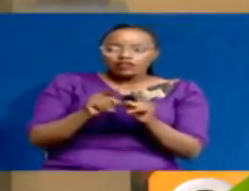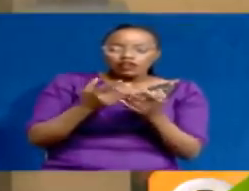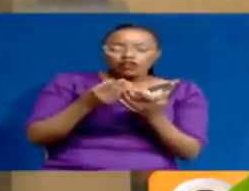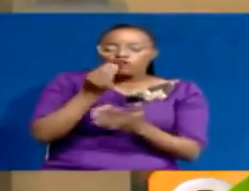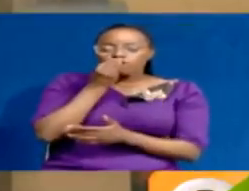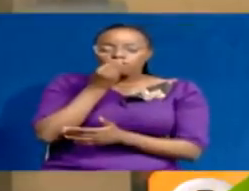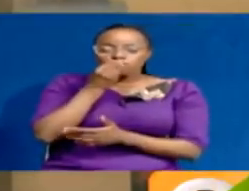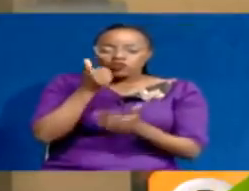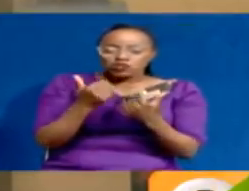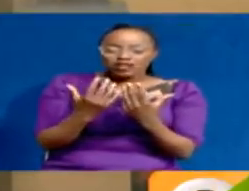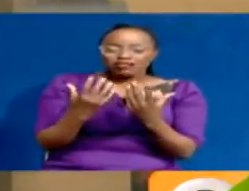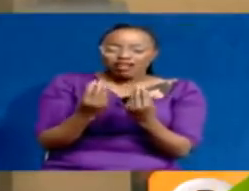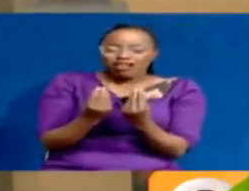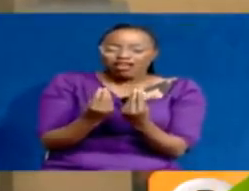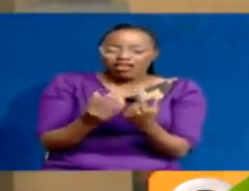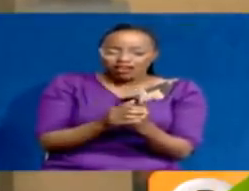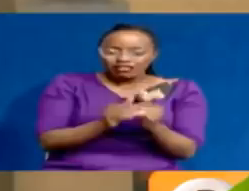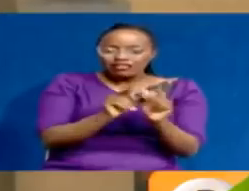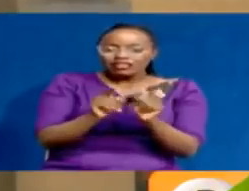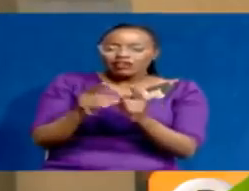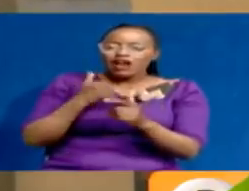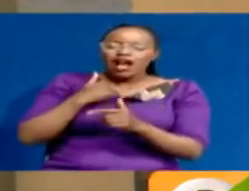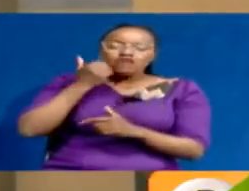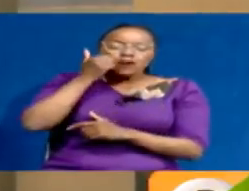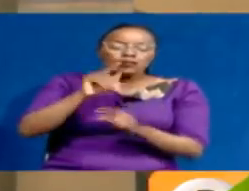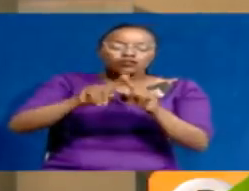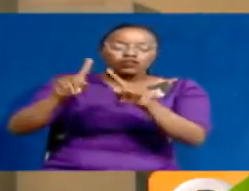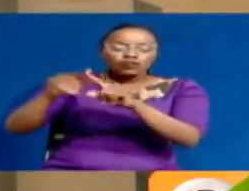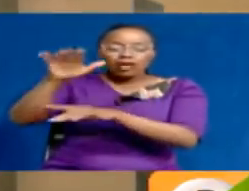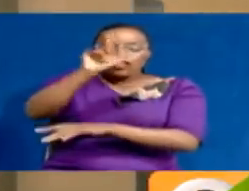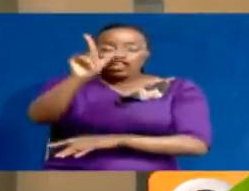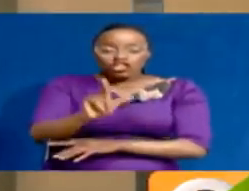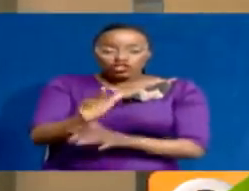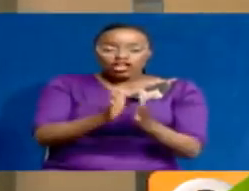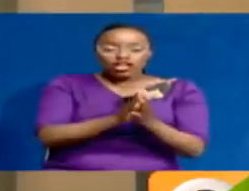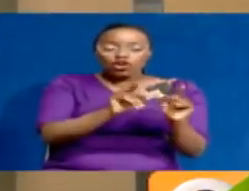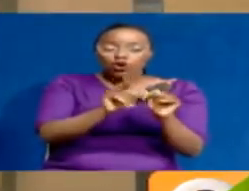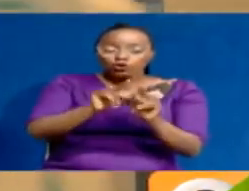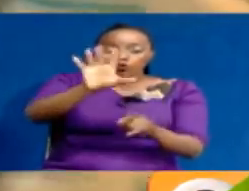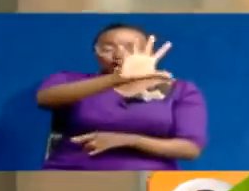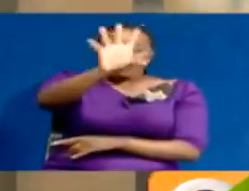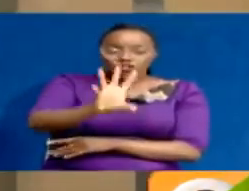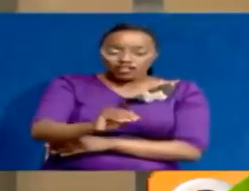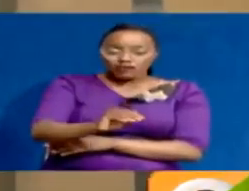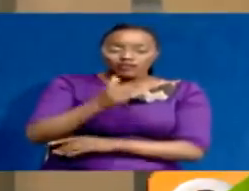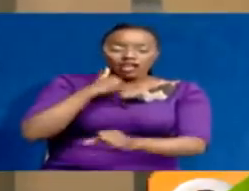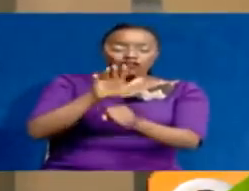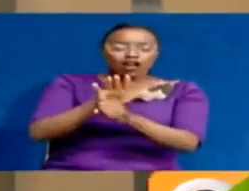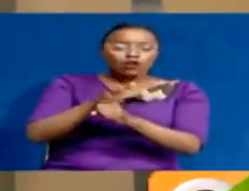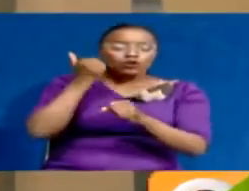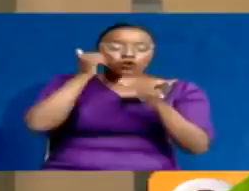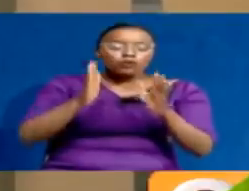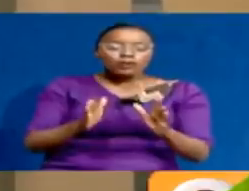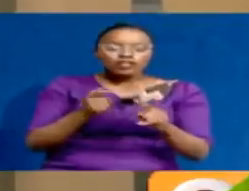food. This facility hosts patients from all over the country, the region, and the continent. We had lots of